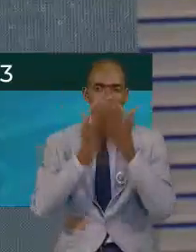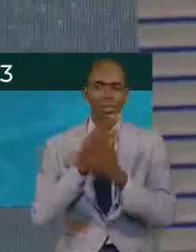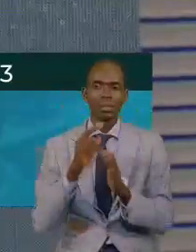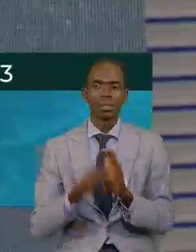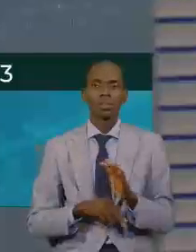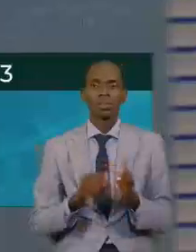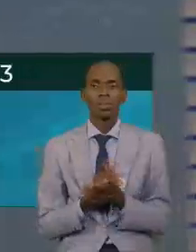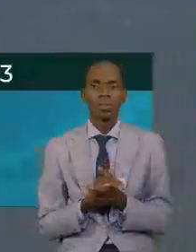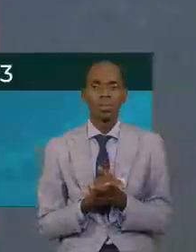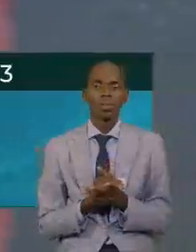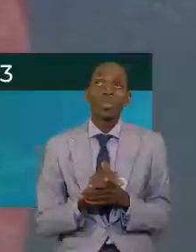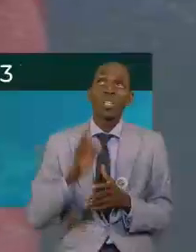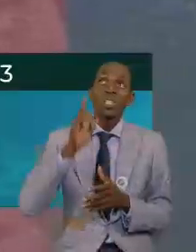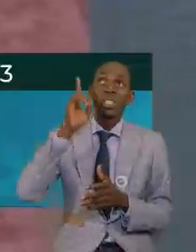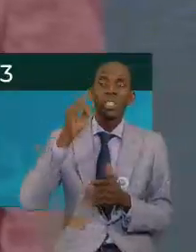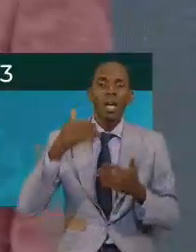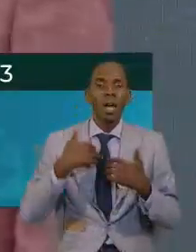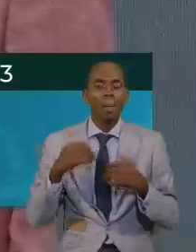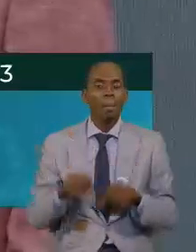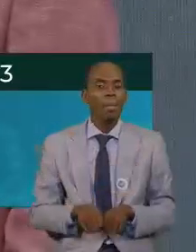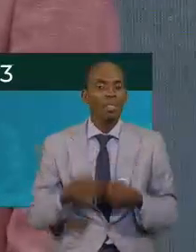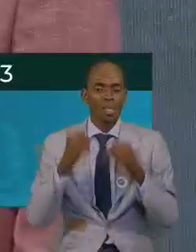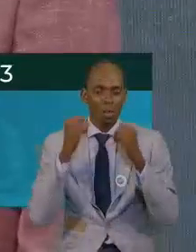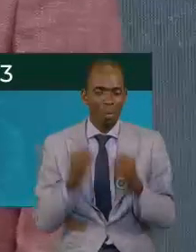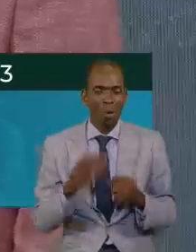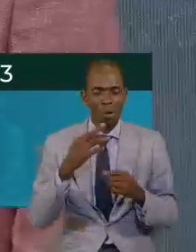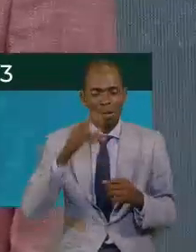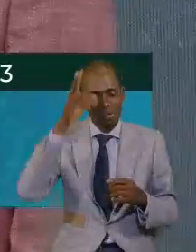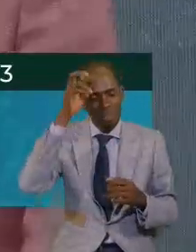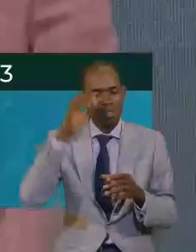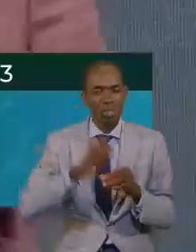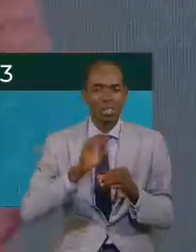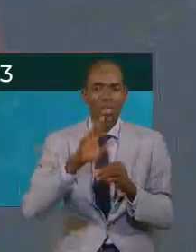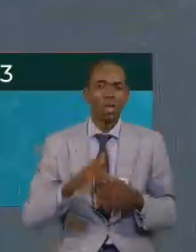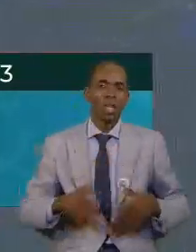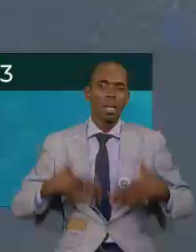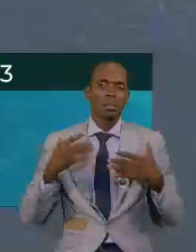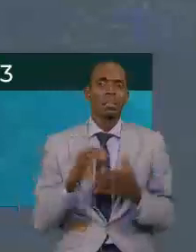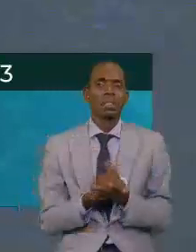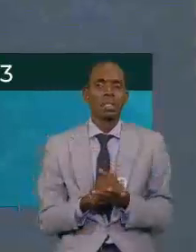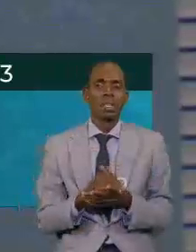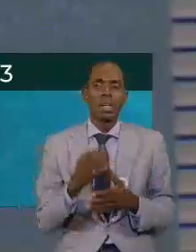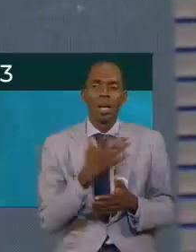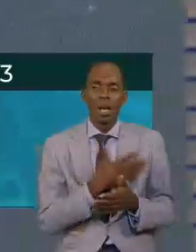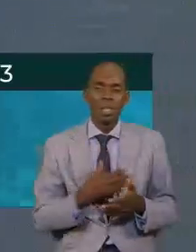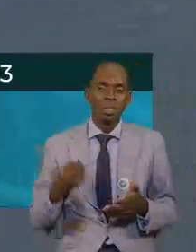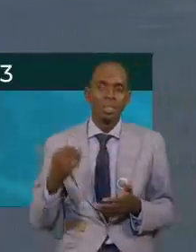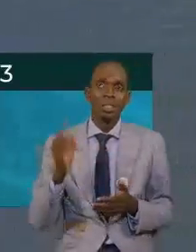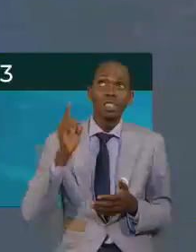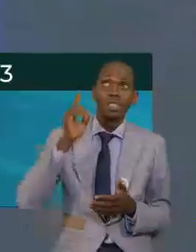He has broken the power of the devil from your life. And He